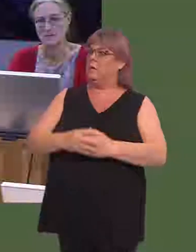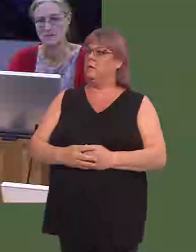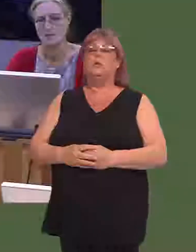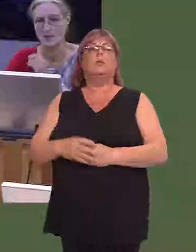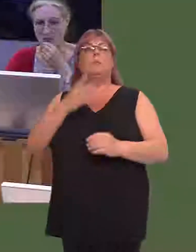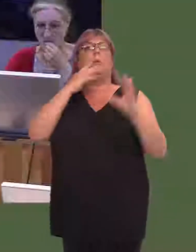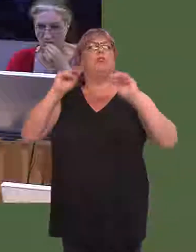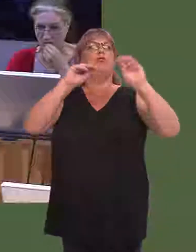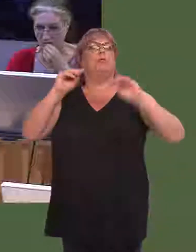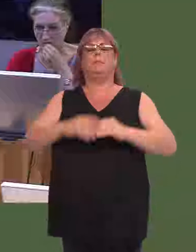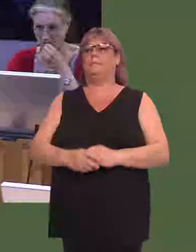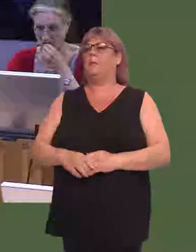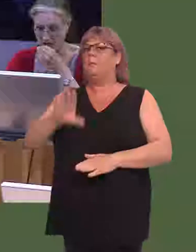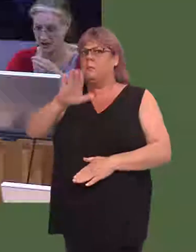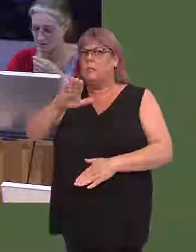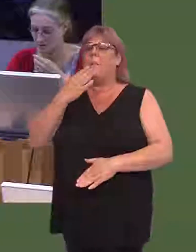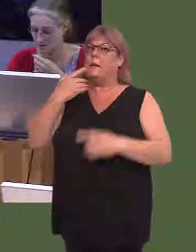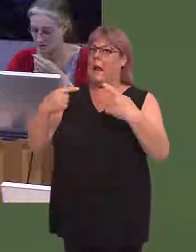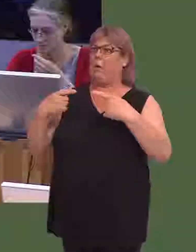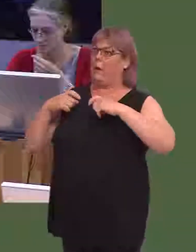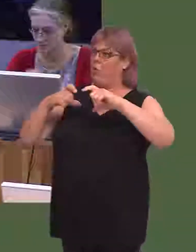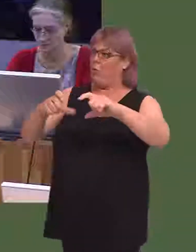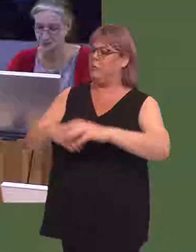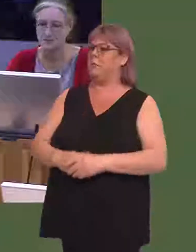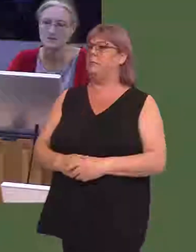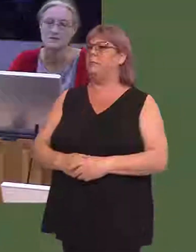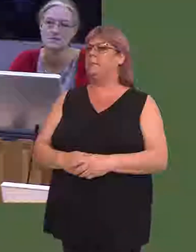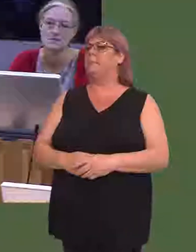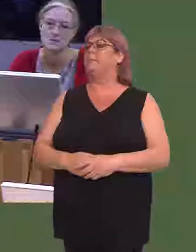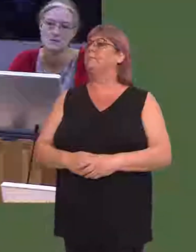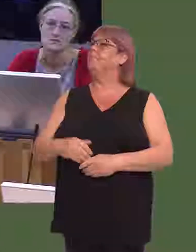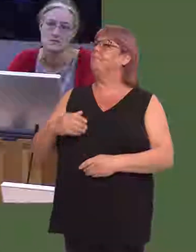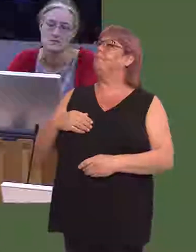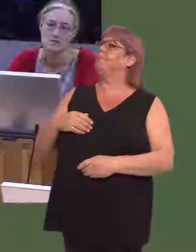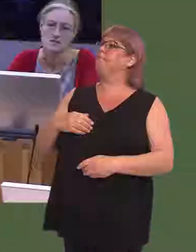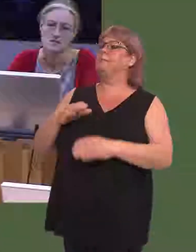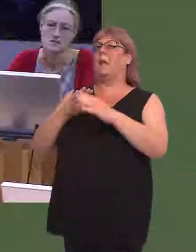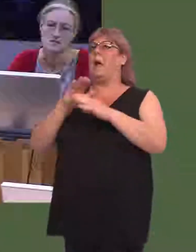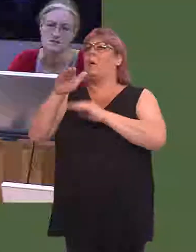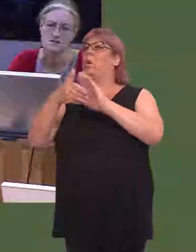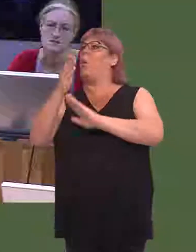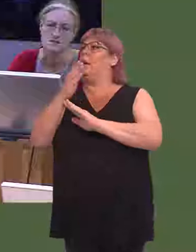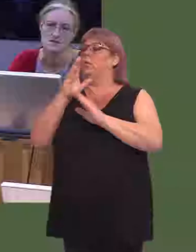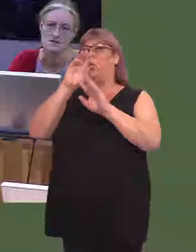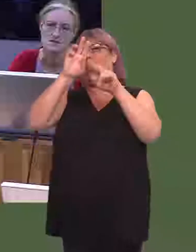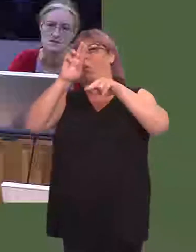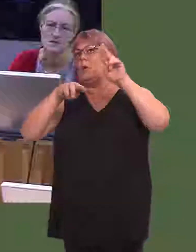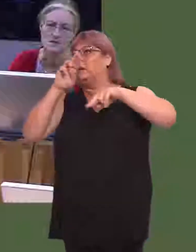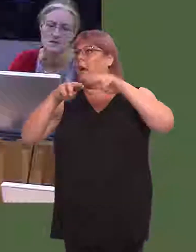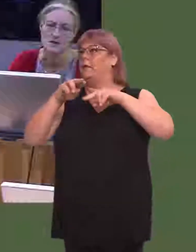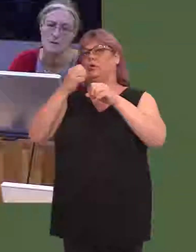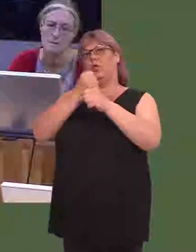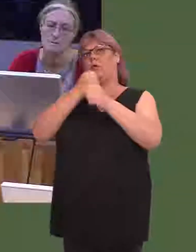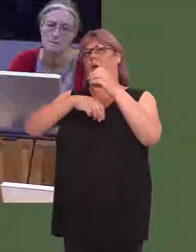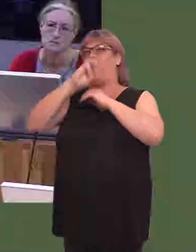critical. Allow Caroline Jones to ask the question. Caroline Jones. Diolch, Llywydd. First Minister, the outgoing Auditor General